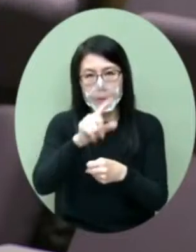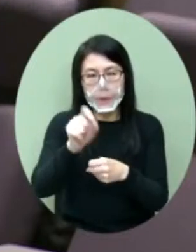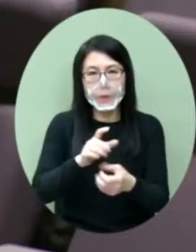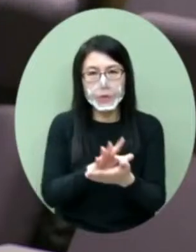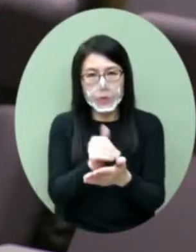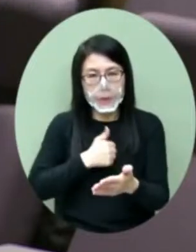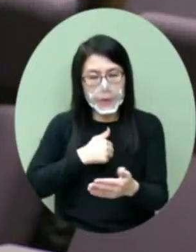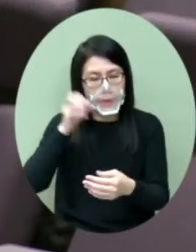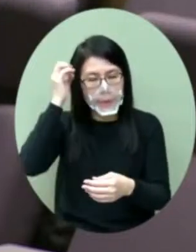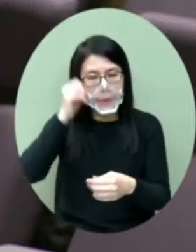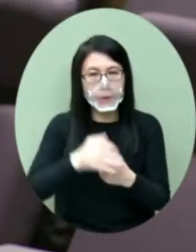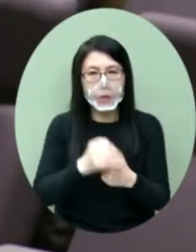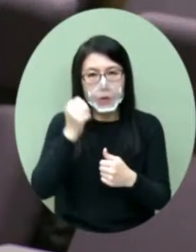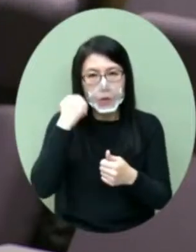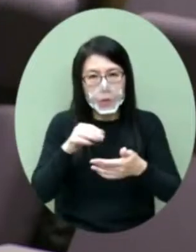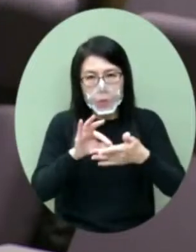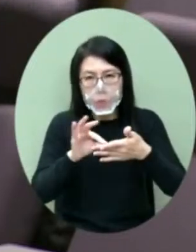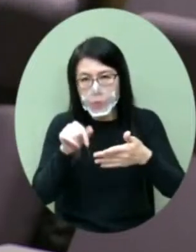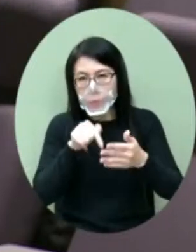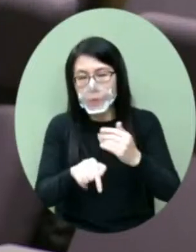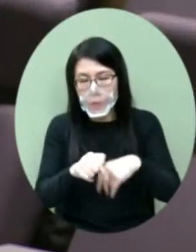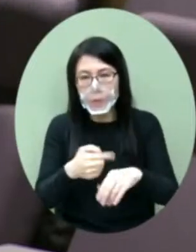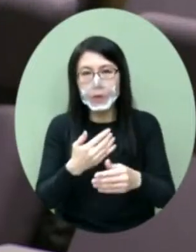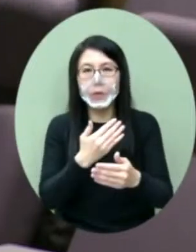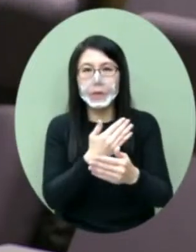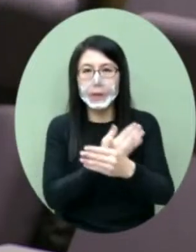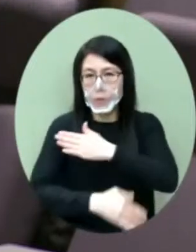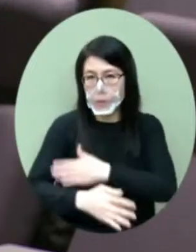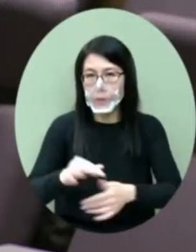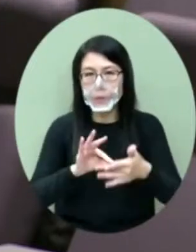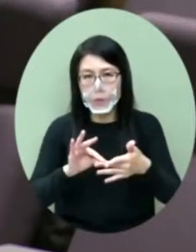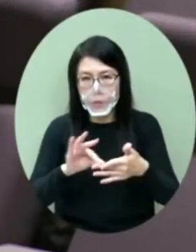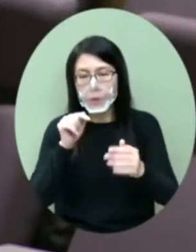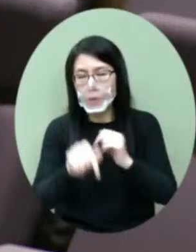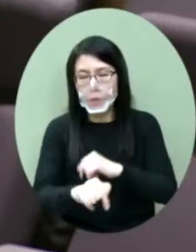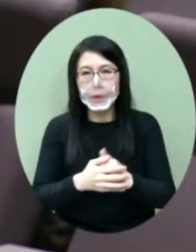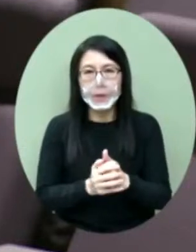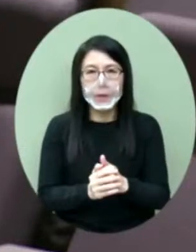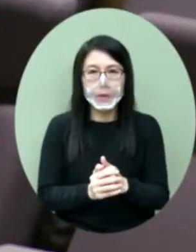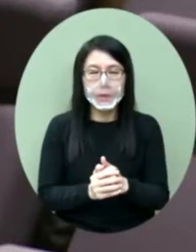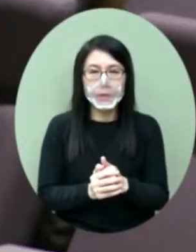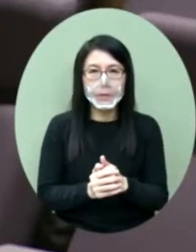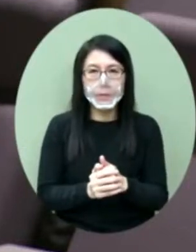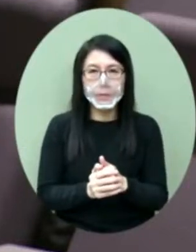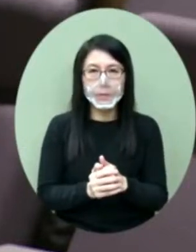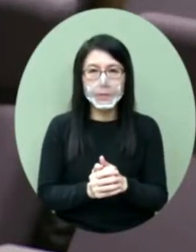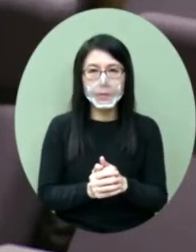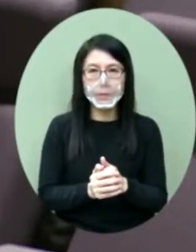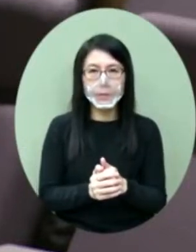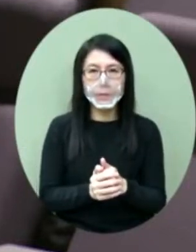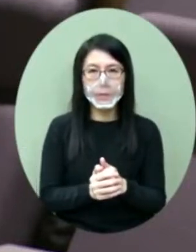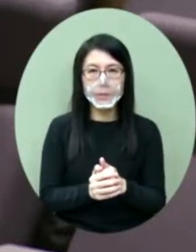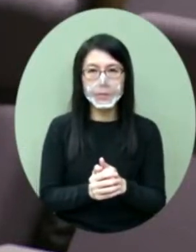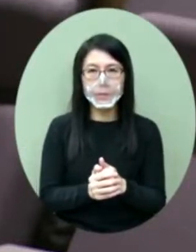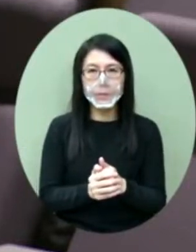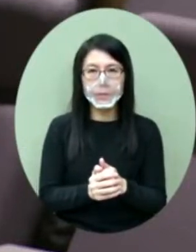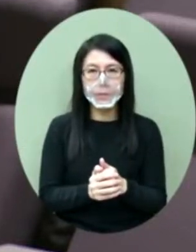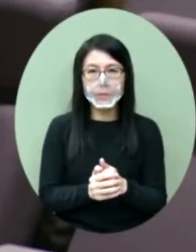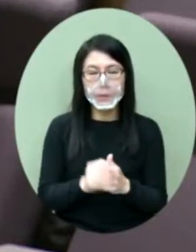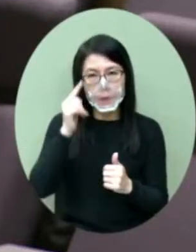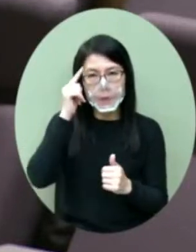And second question, some experts suggest that all residential homes for the elderly and the disabled,